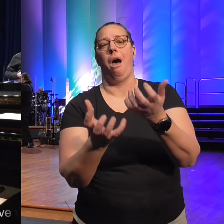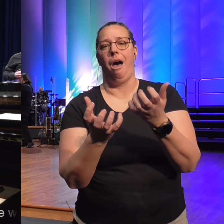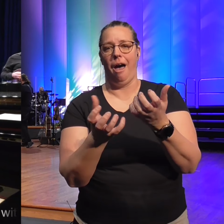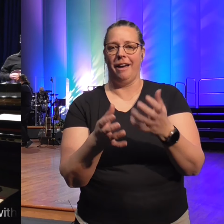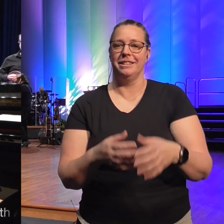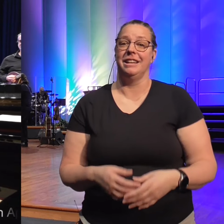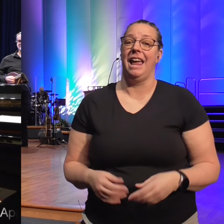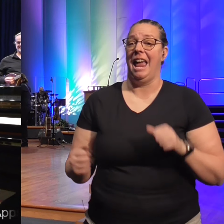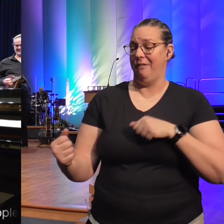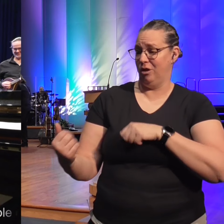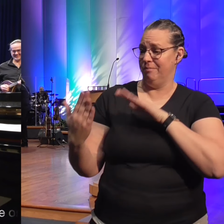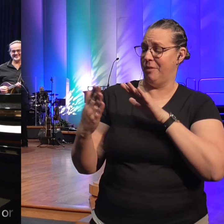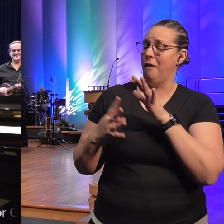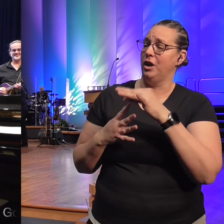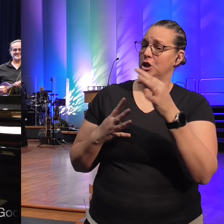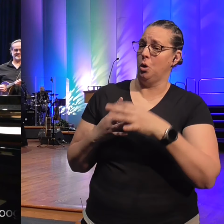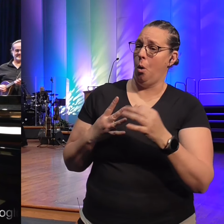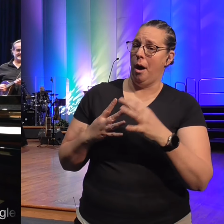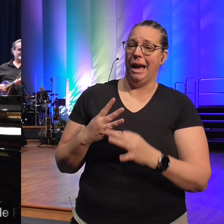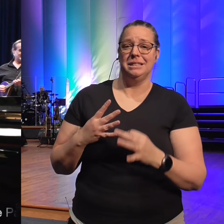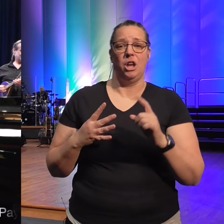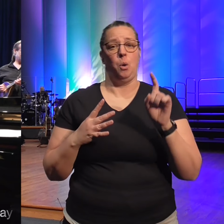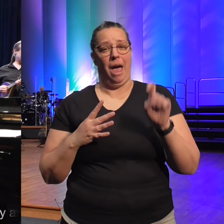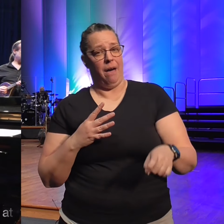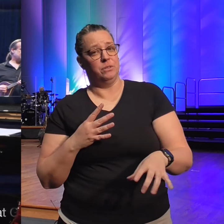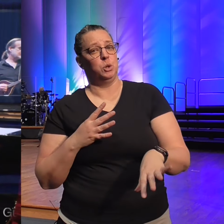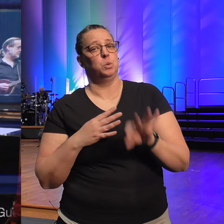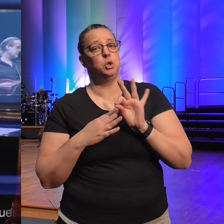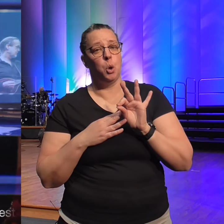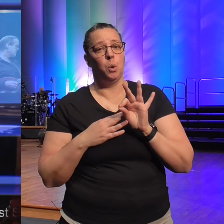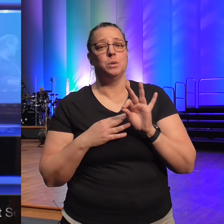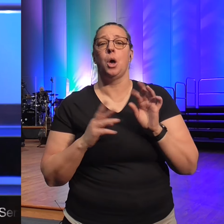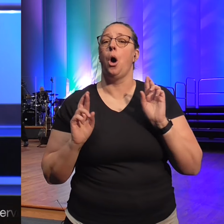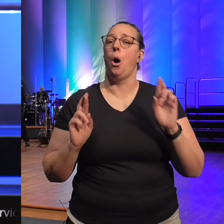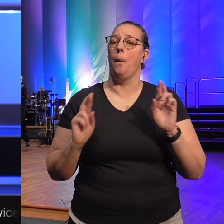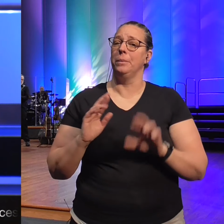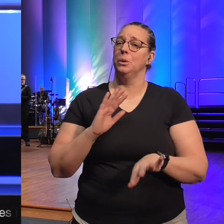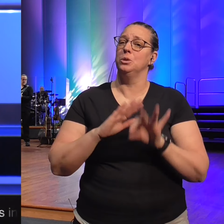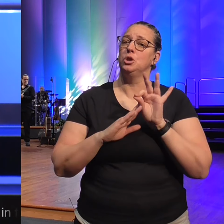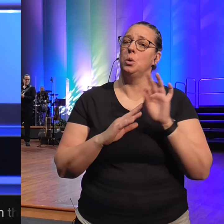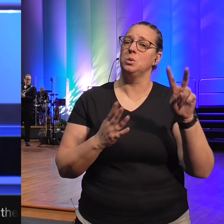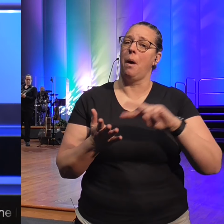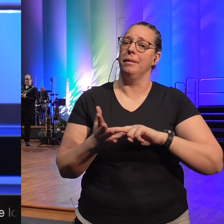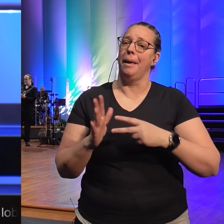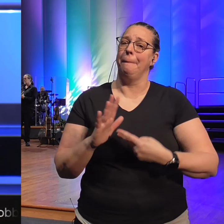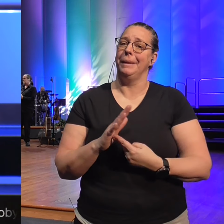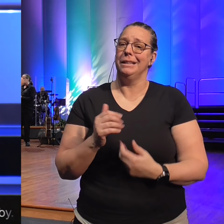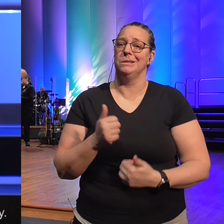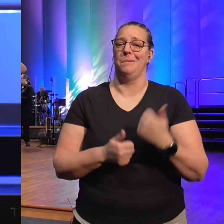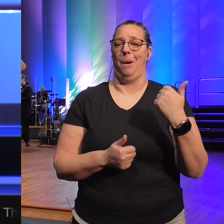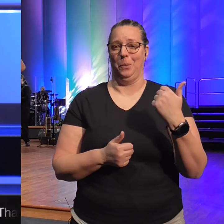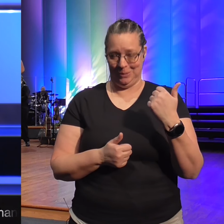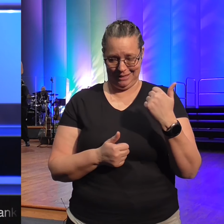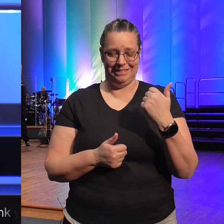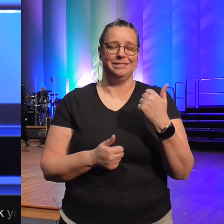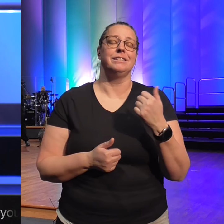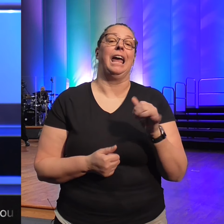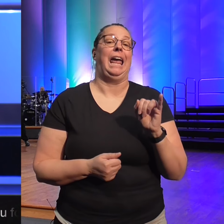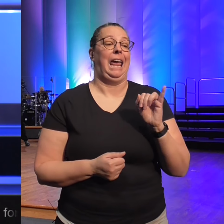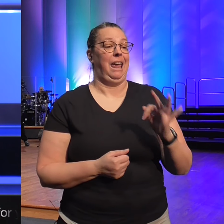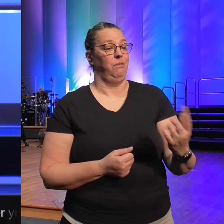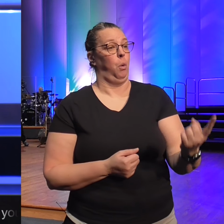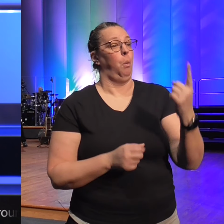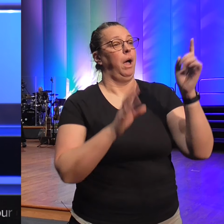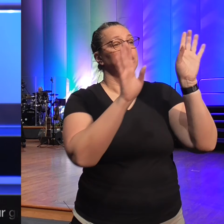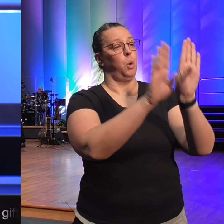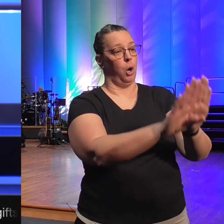you're faced with a choice and you have to choose, I hope you choose the one that means the most to you. And if one